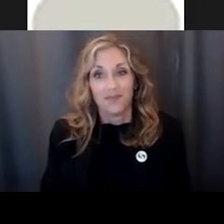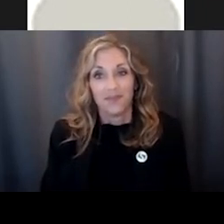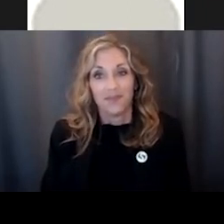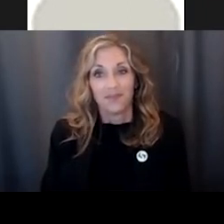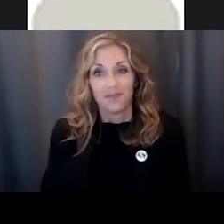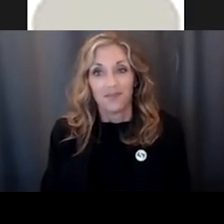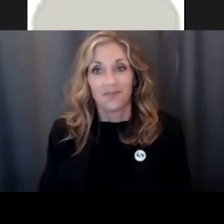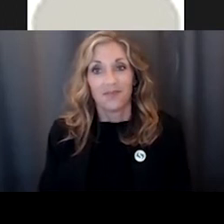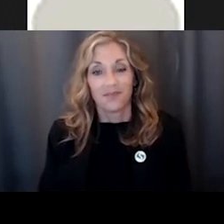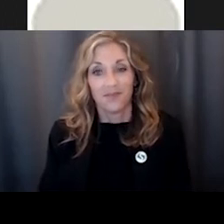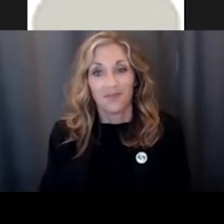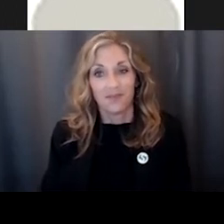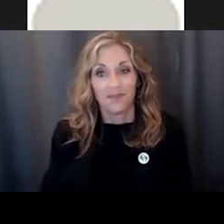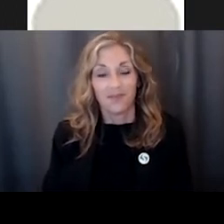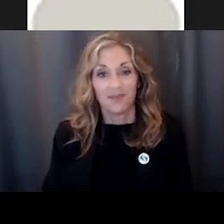I'm not sure.